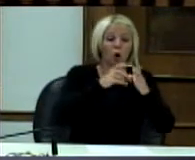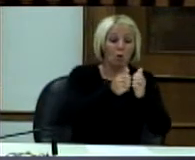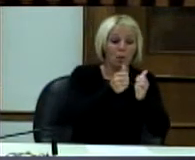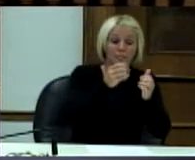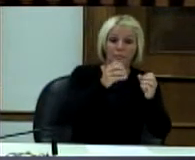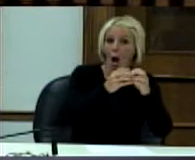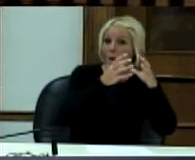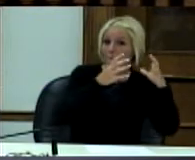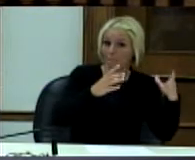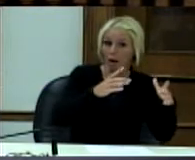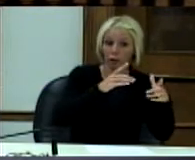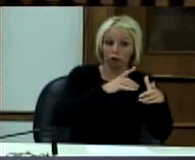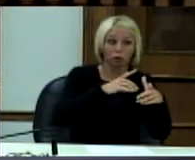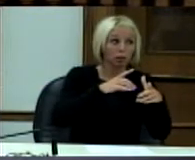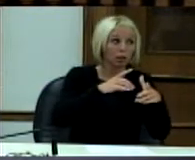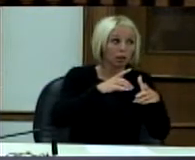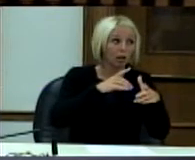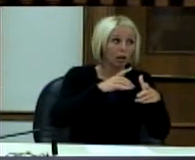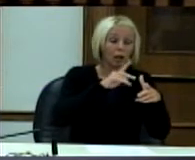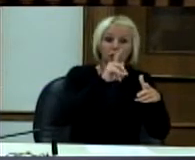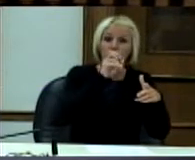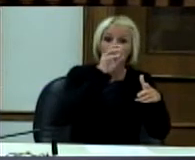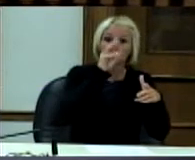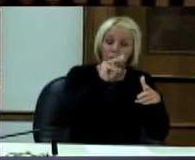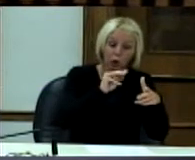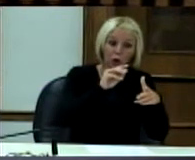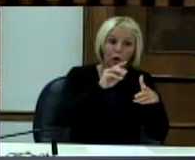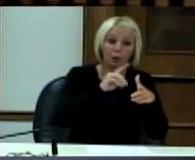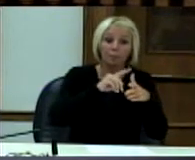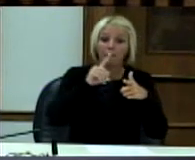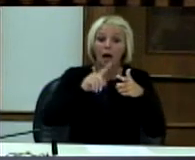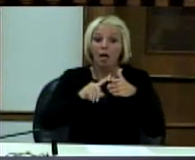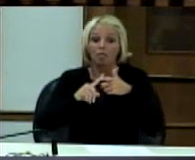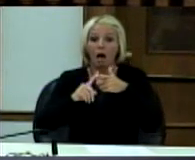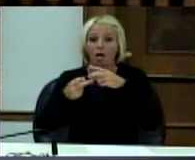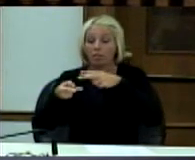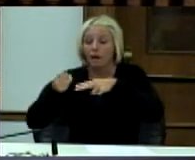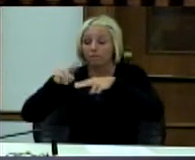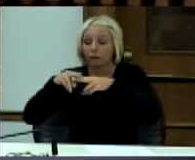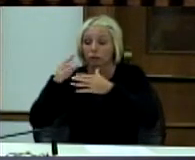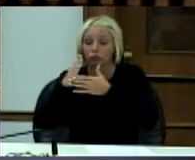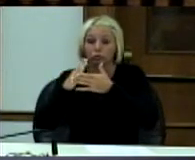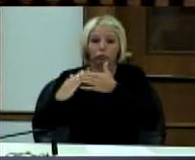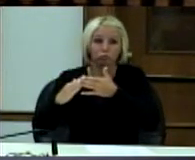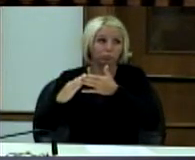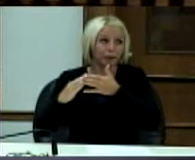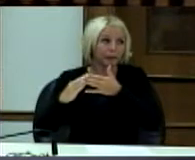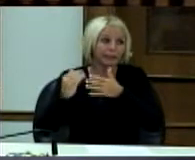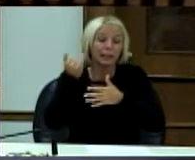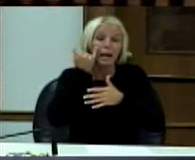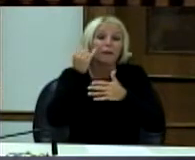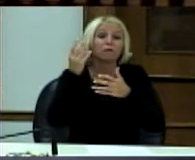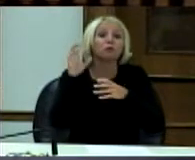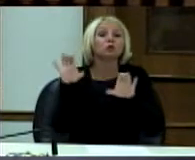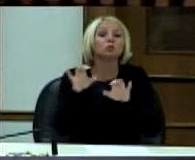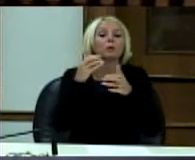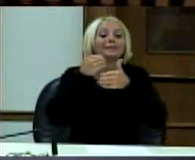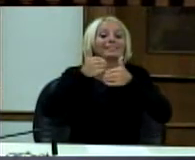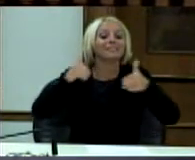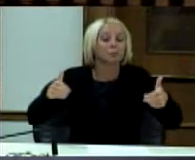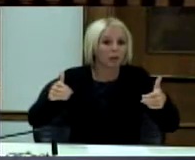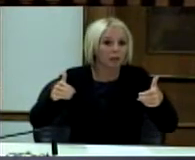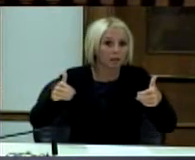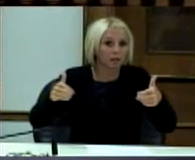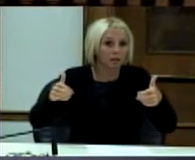amount, go to the term, and then the inflationary piece, if we're going to do them as separate pieces.